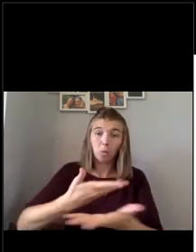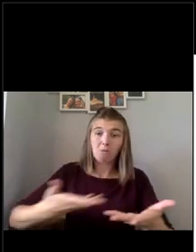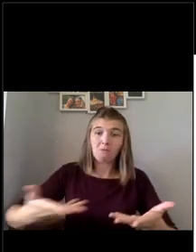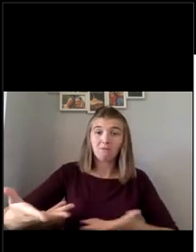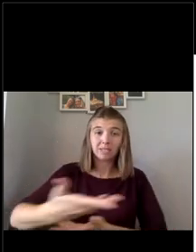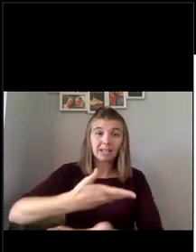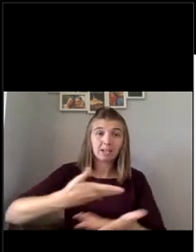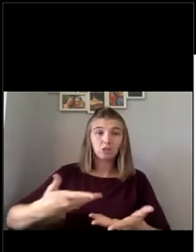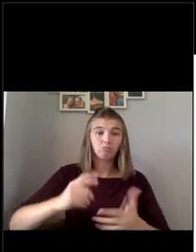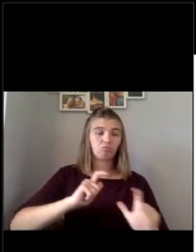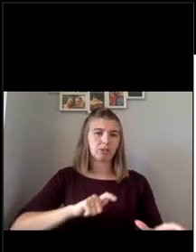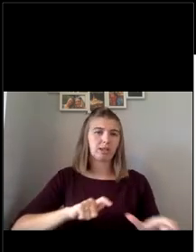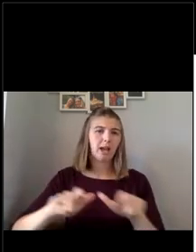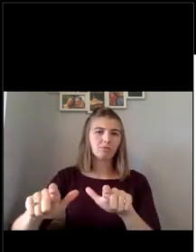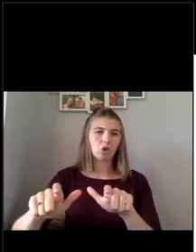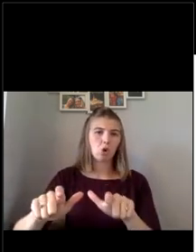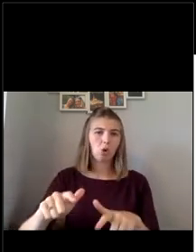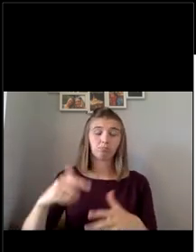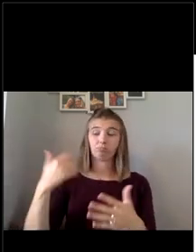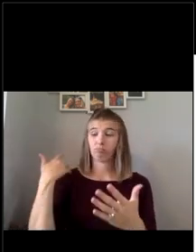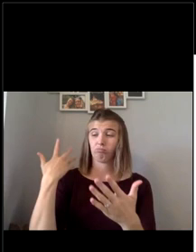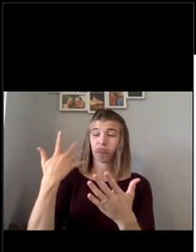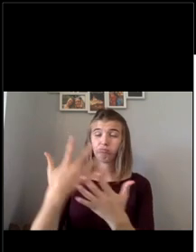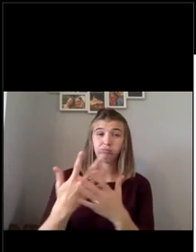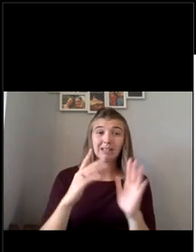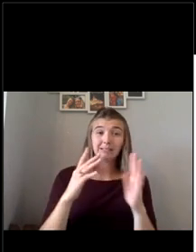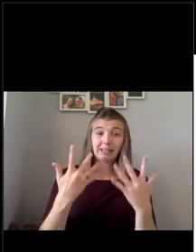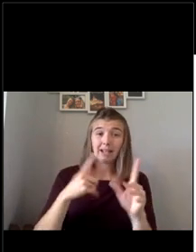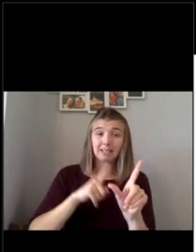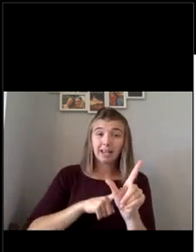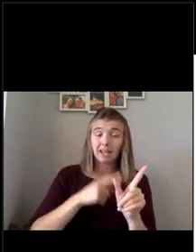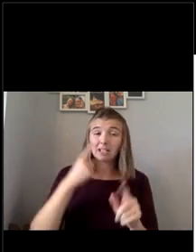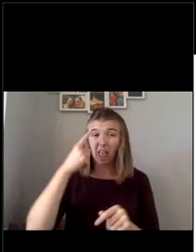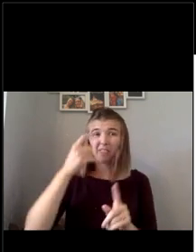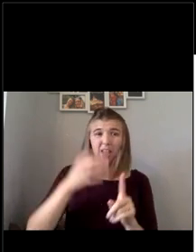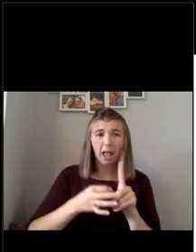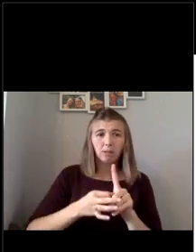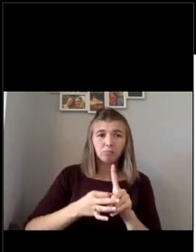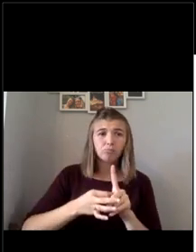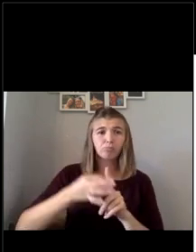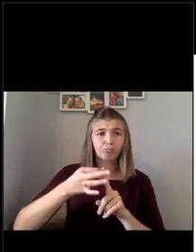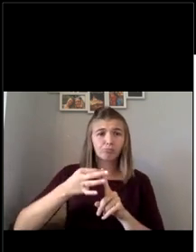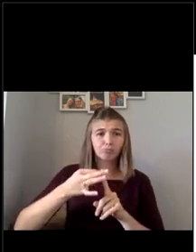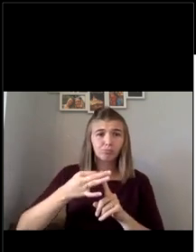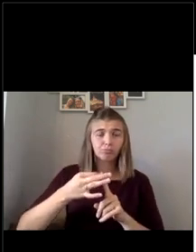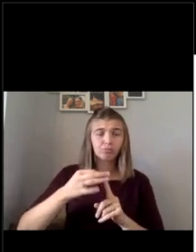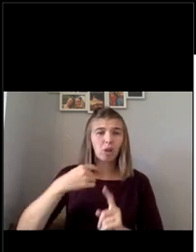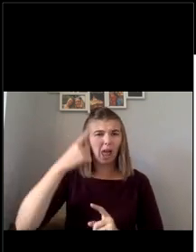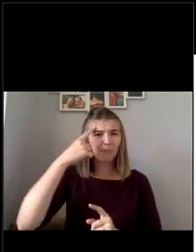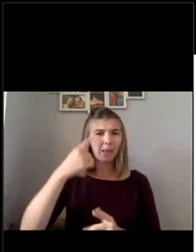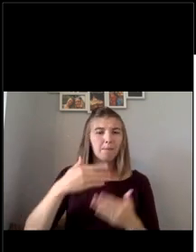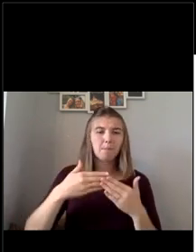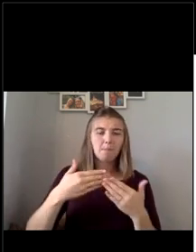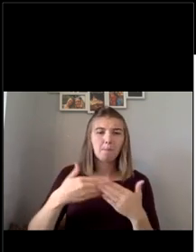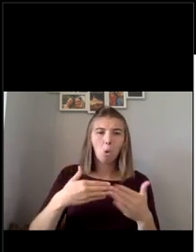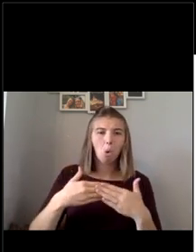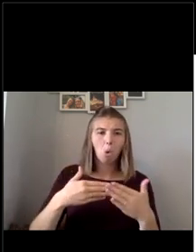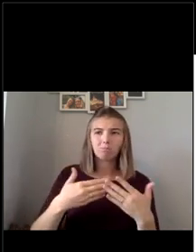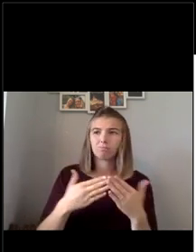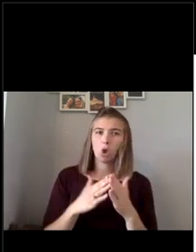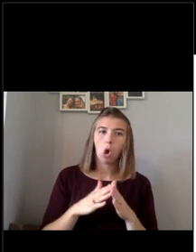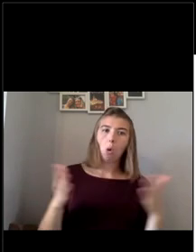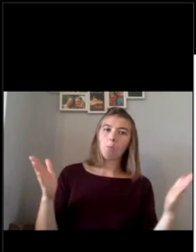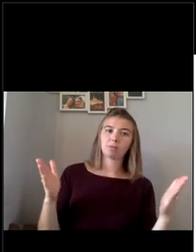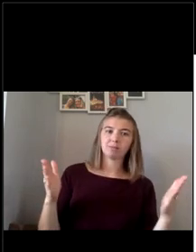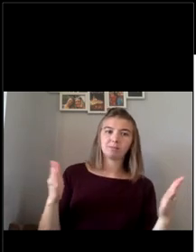couple of years, it's nice to see that we're more open about it. So I think we need to continue to do that to remove the stigma around mental